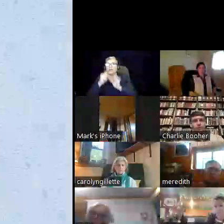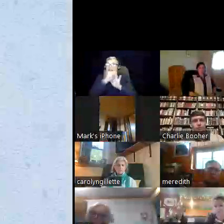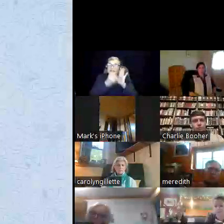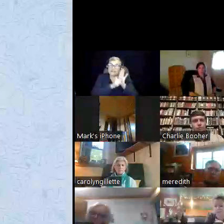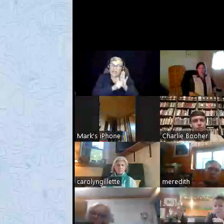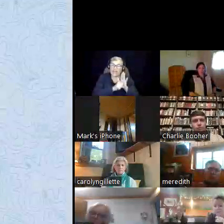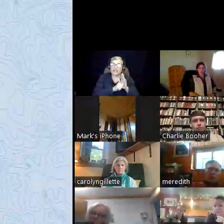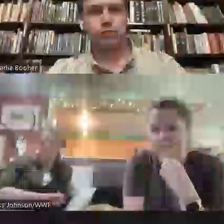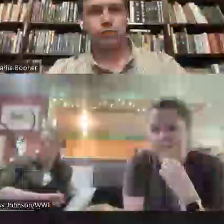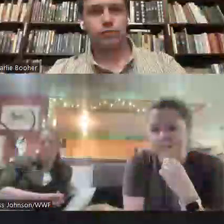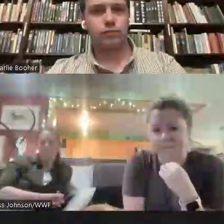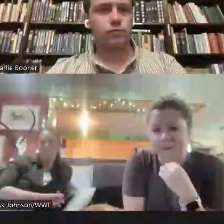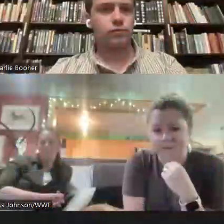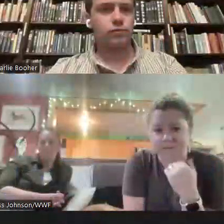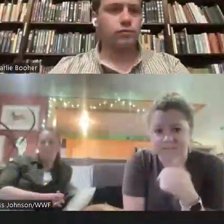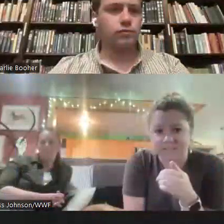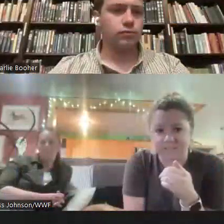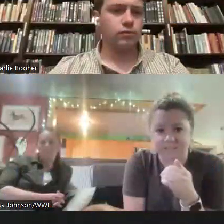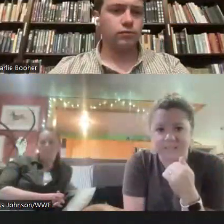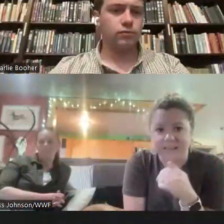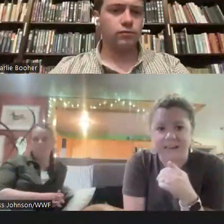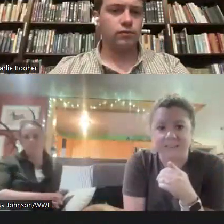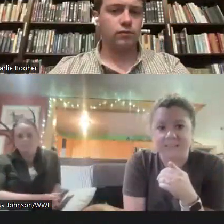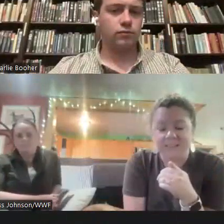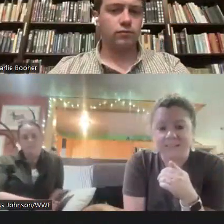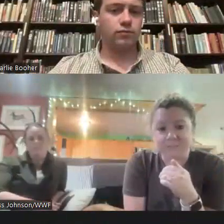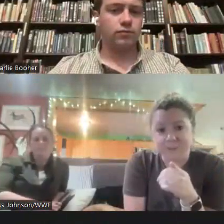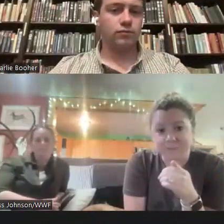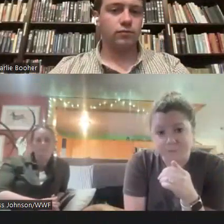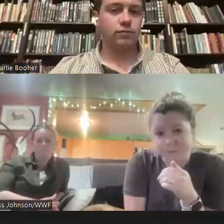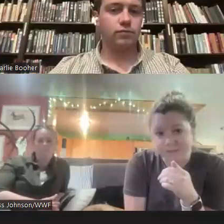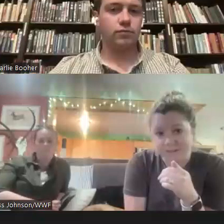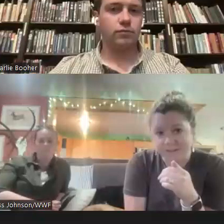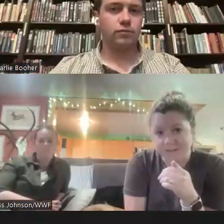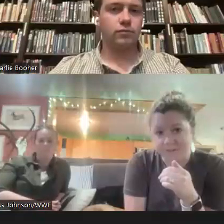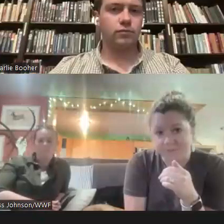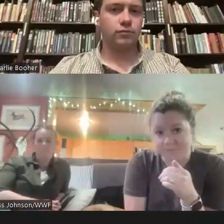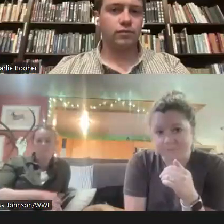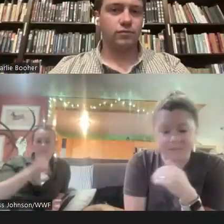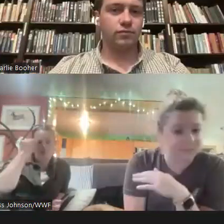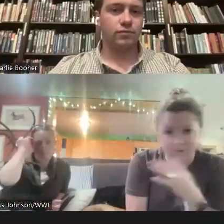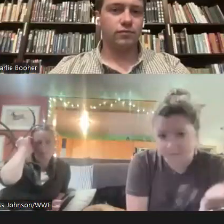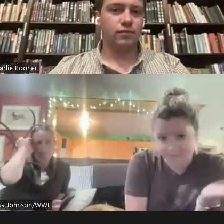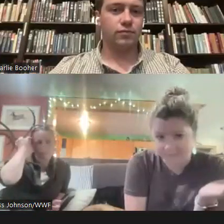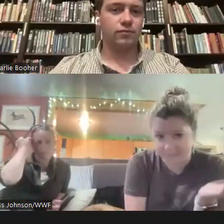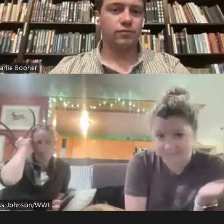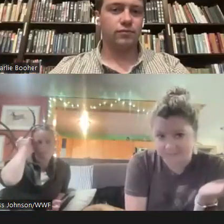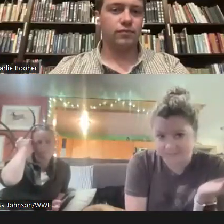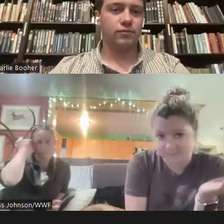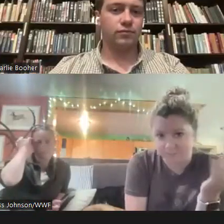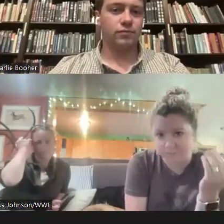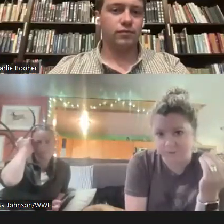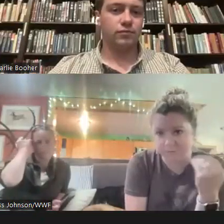national decision makers. And there's a significant lack of people doing that in all the